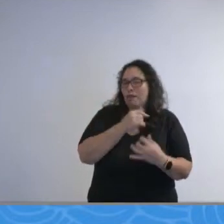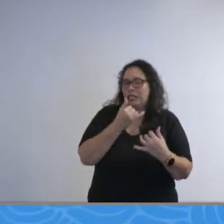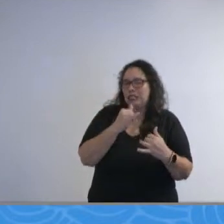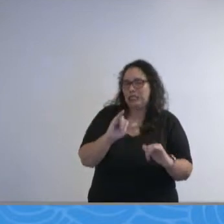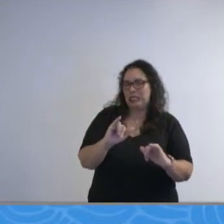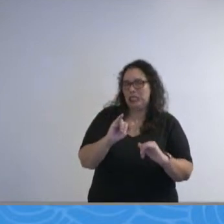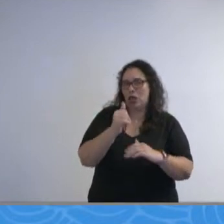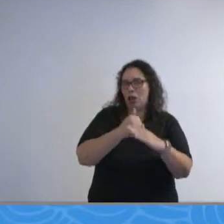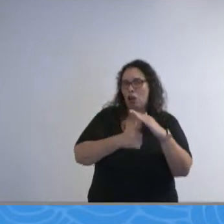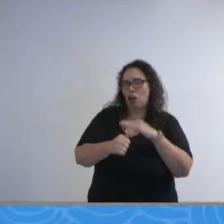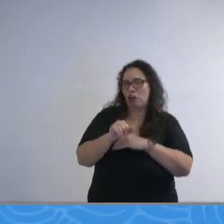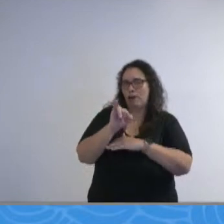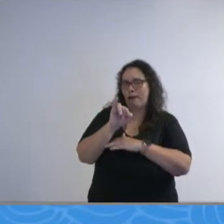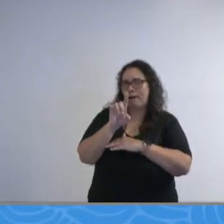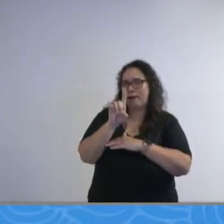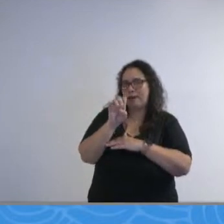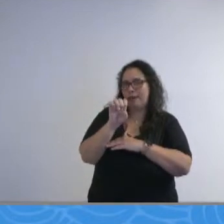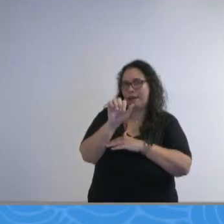has